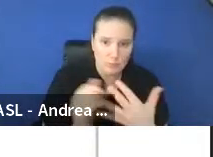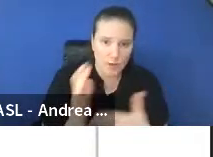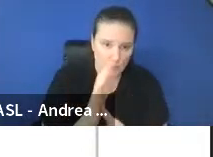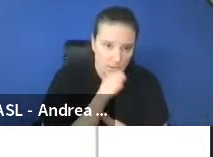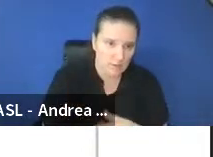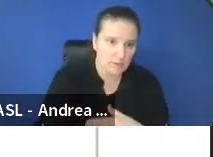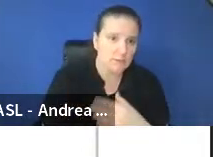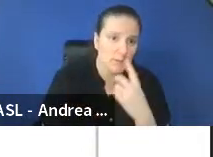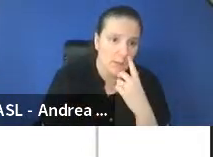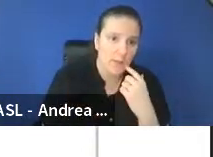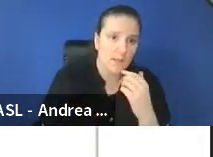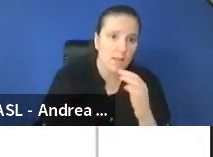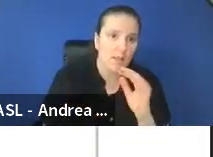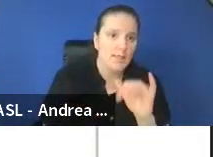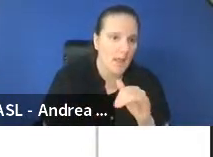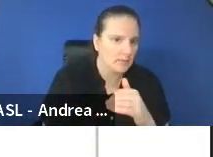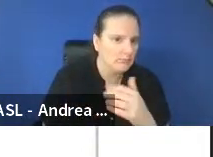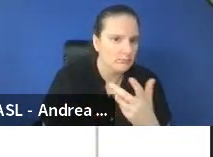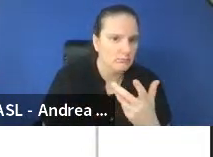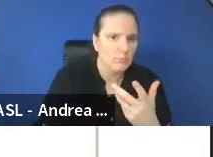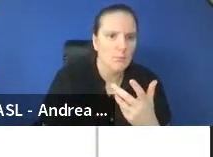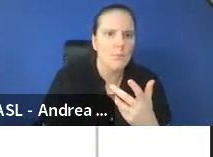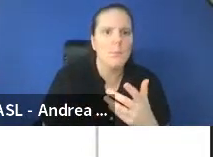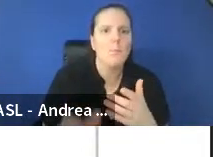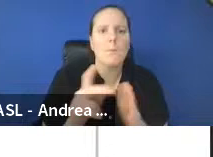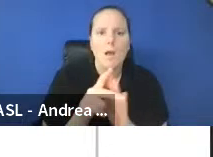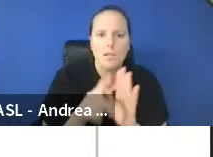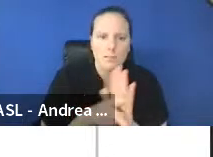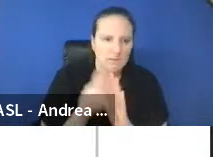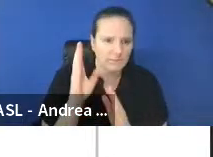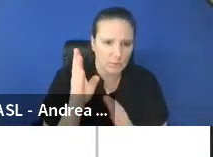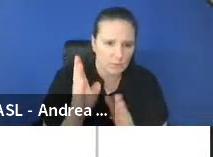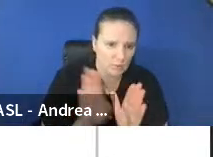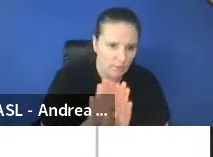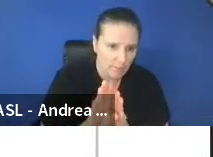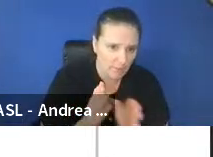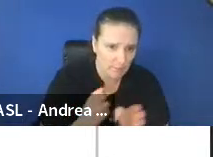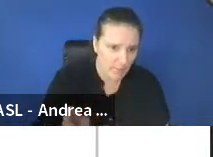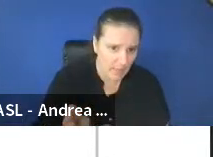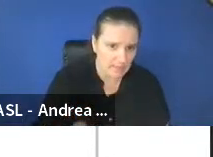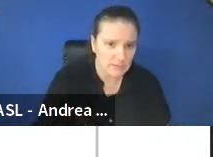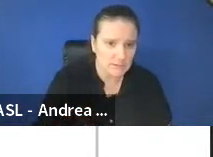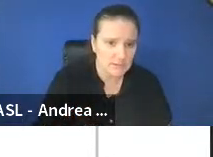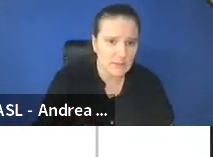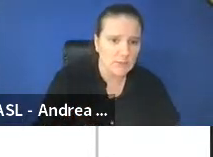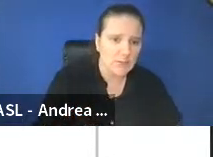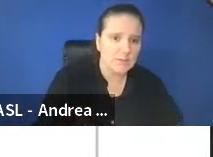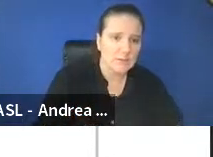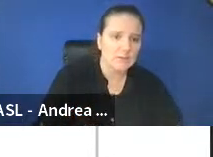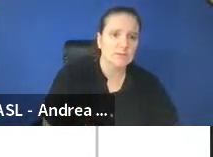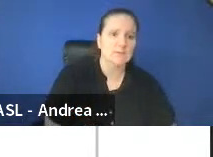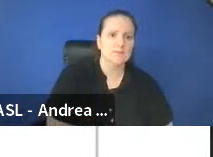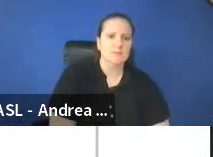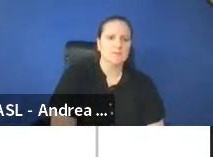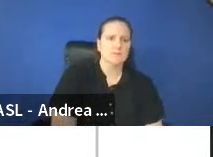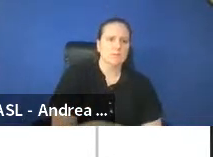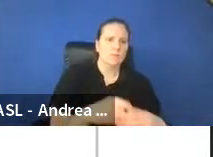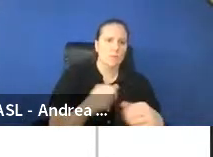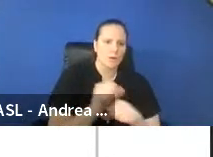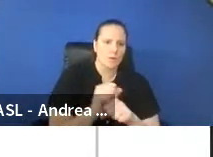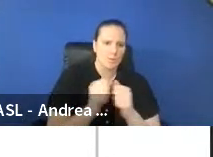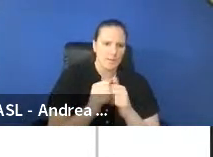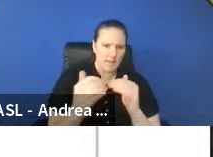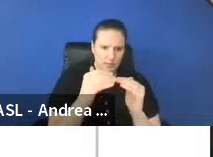the existing infrastructure, policy, and future development plans. And we're also working with the equity and